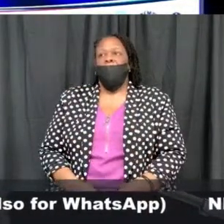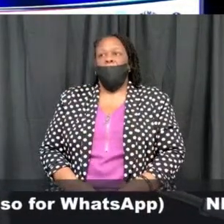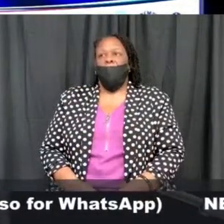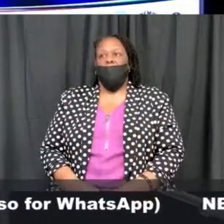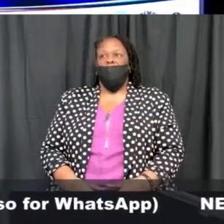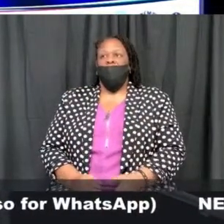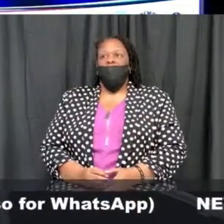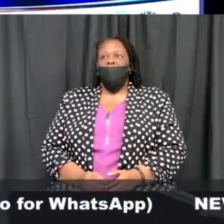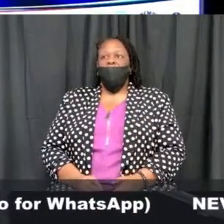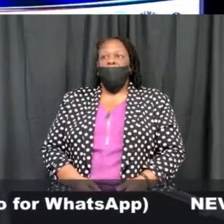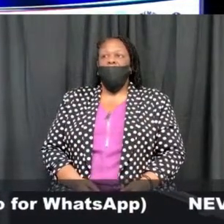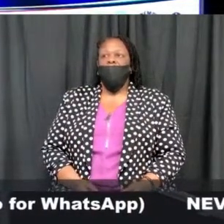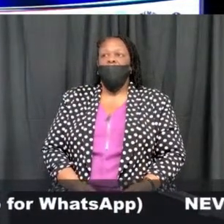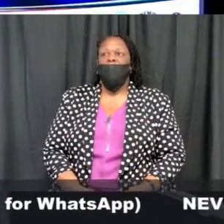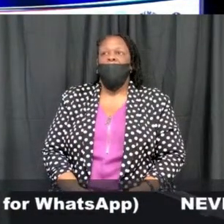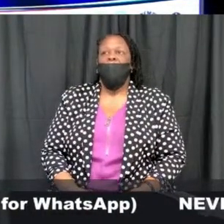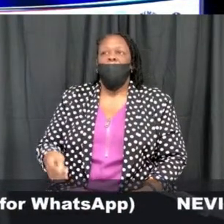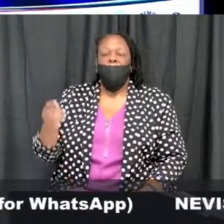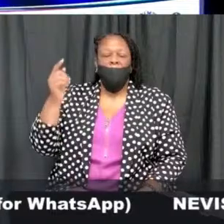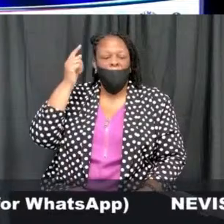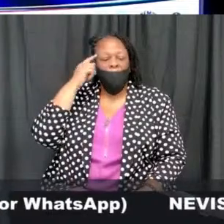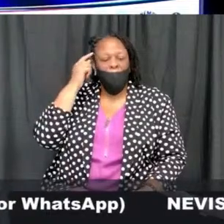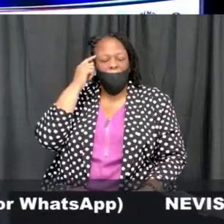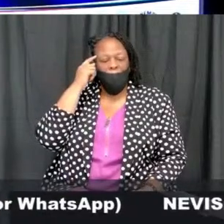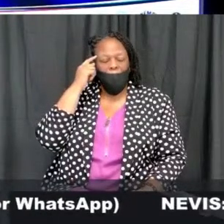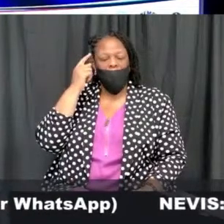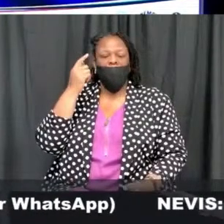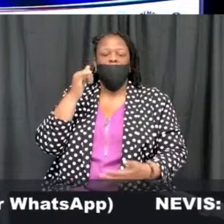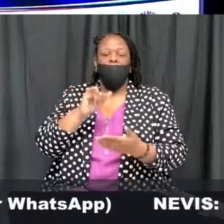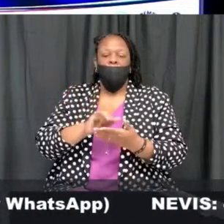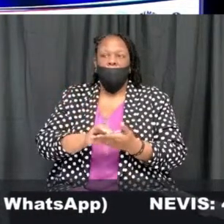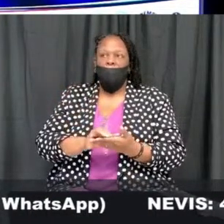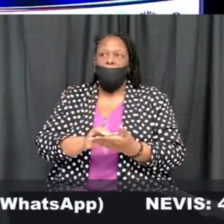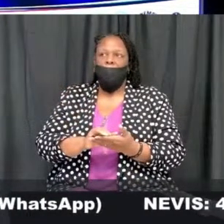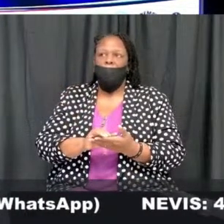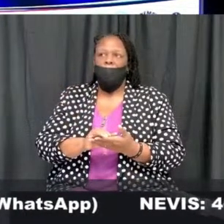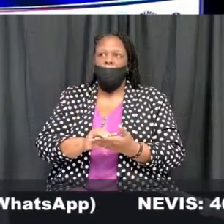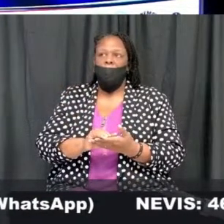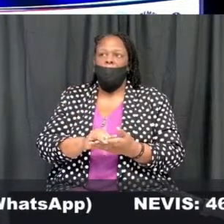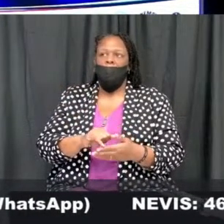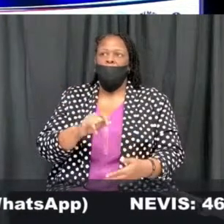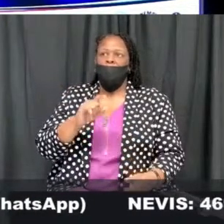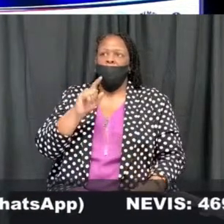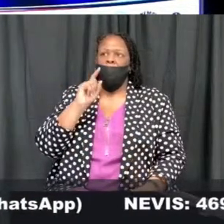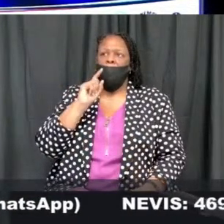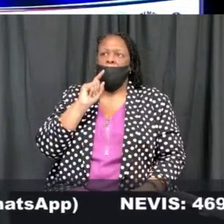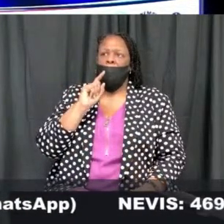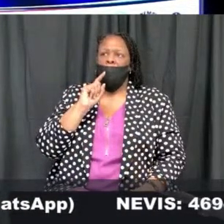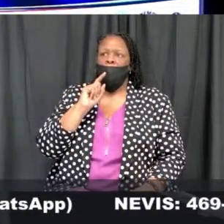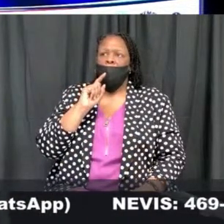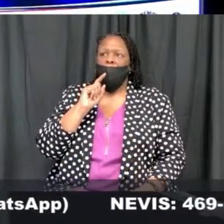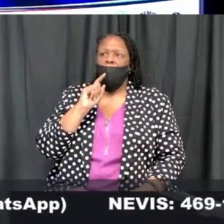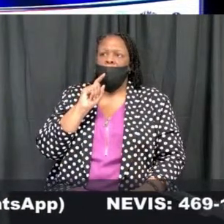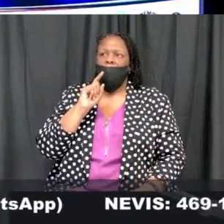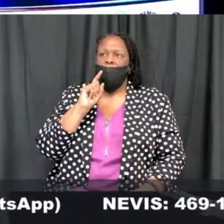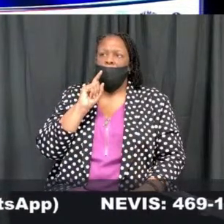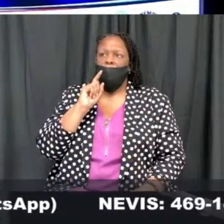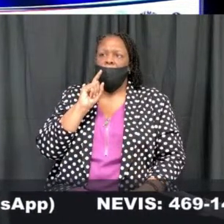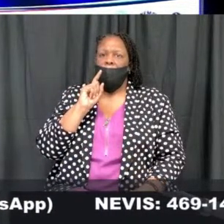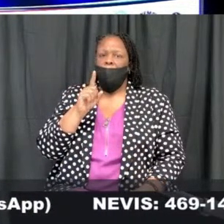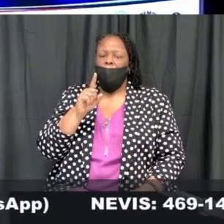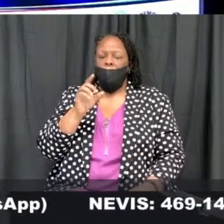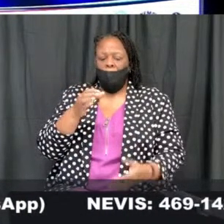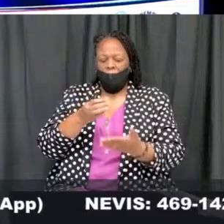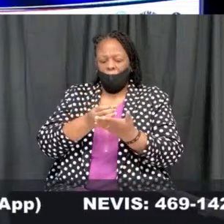Radio again. Considering that we were told that, they say a bottle of vaccine, but I think they mean a vial. A vial